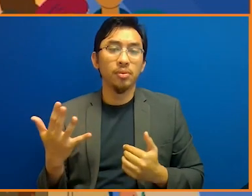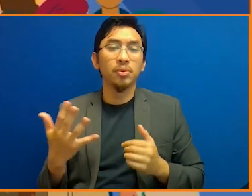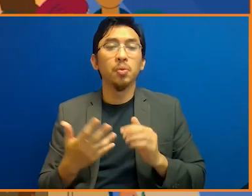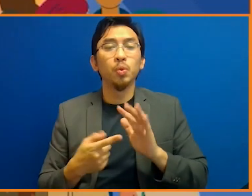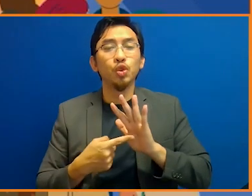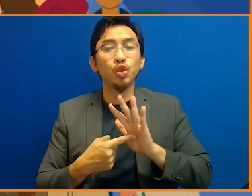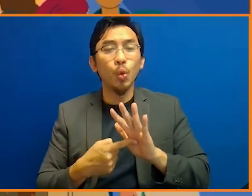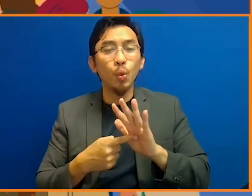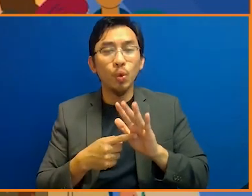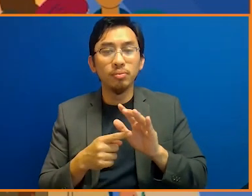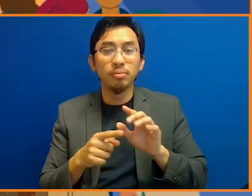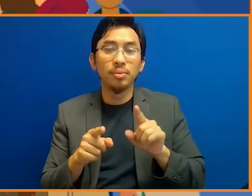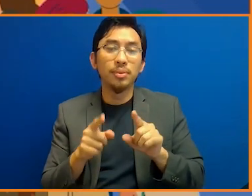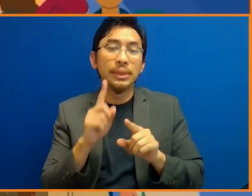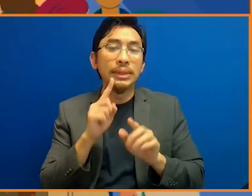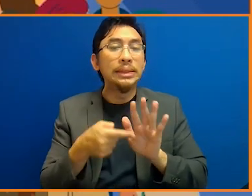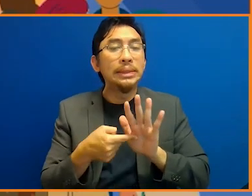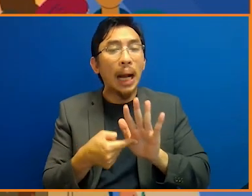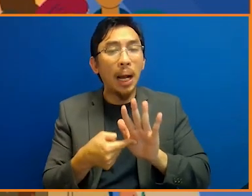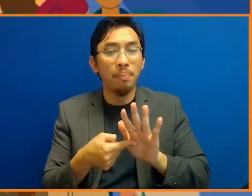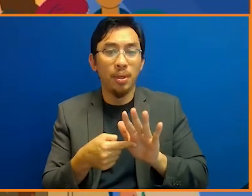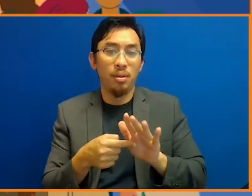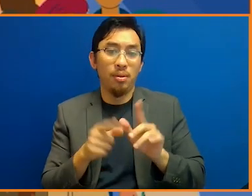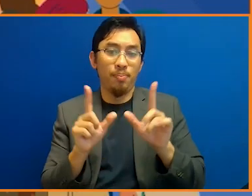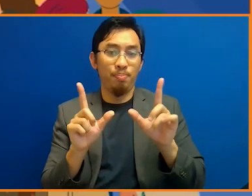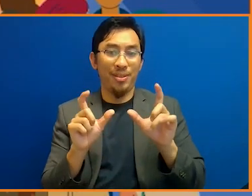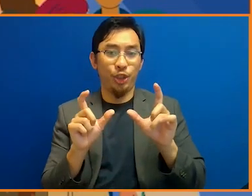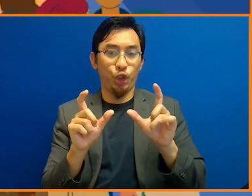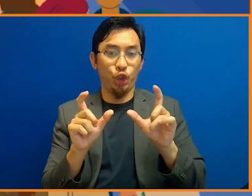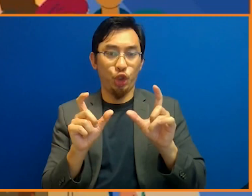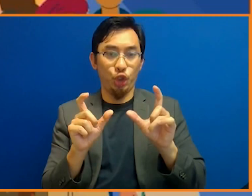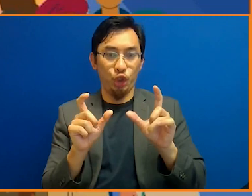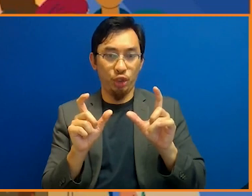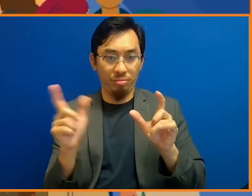This is just to show you some examples of pictures, like how